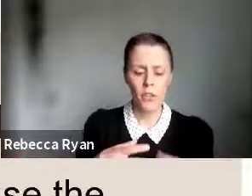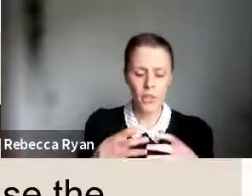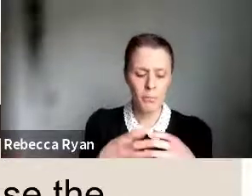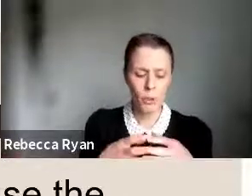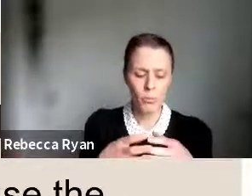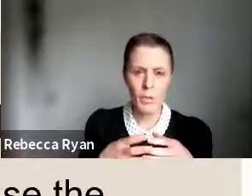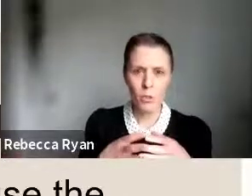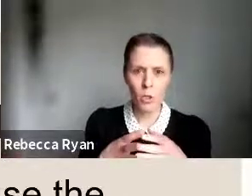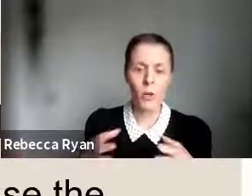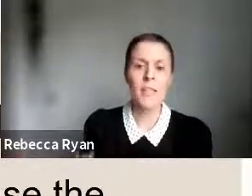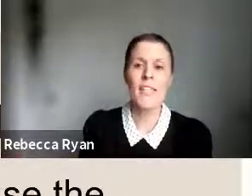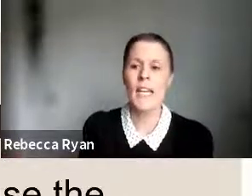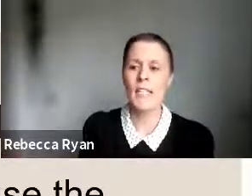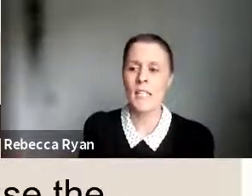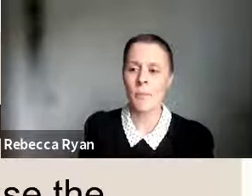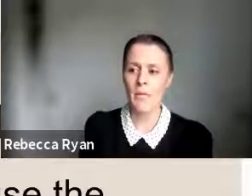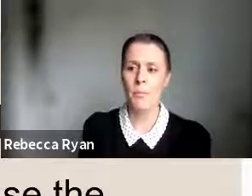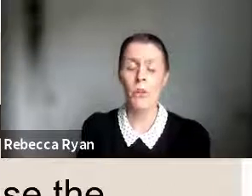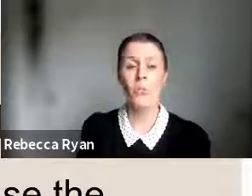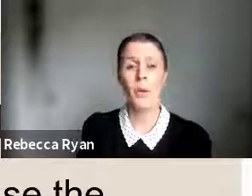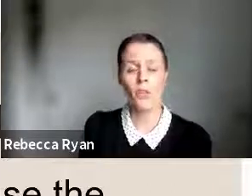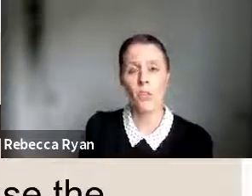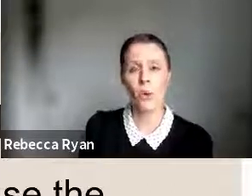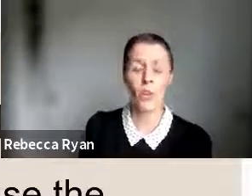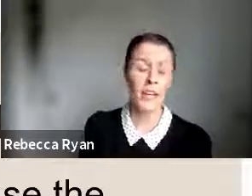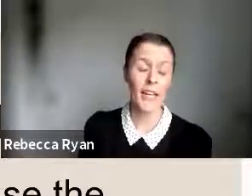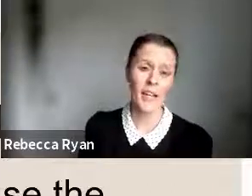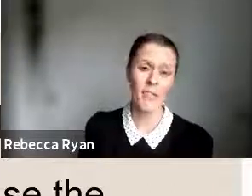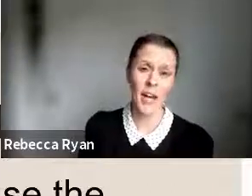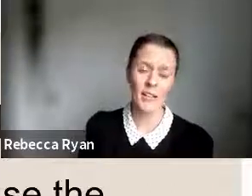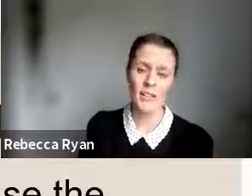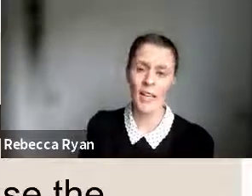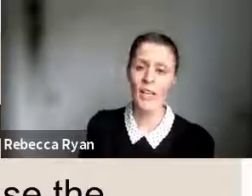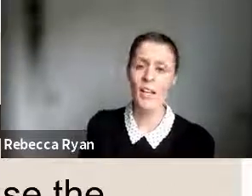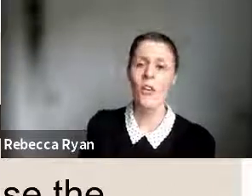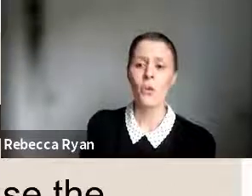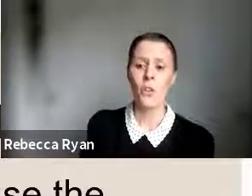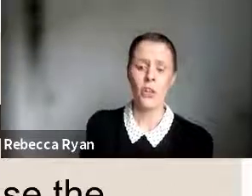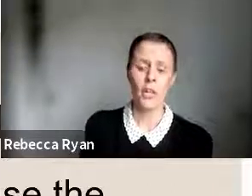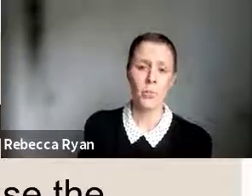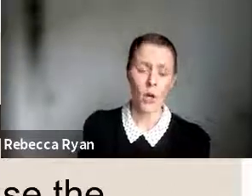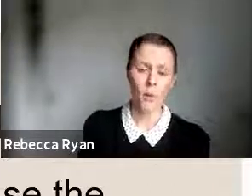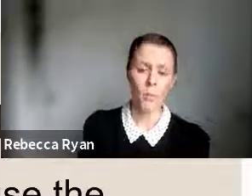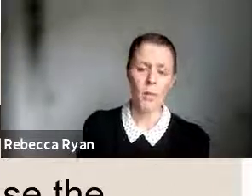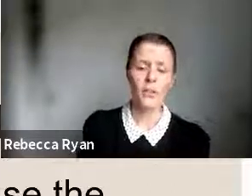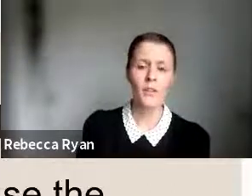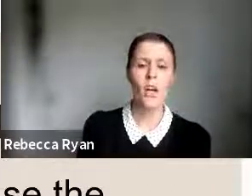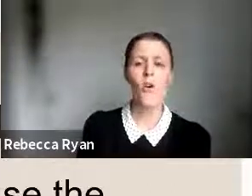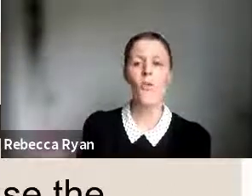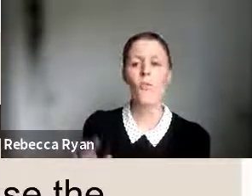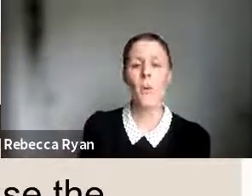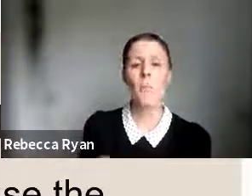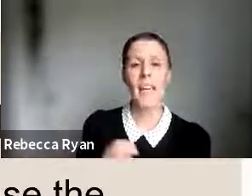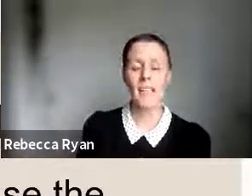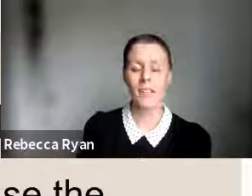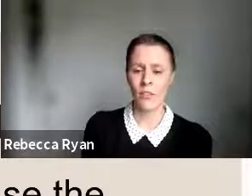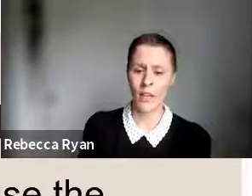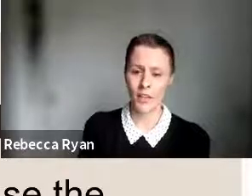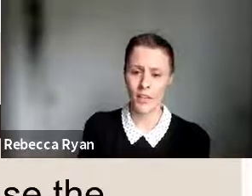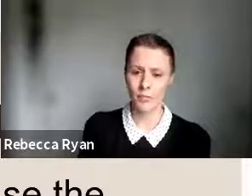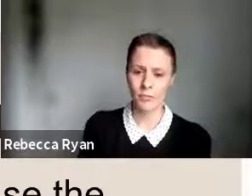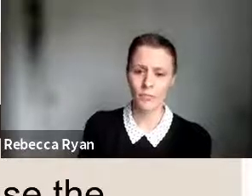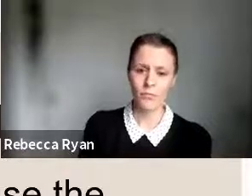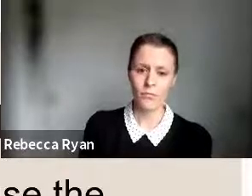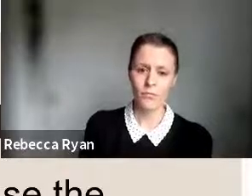as the immune people are protecting the people, especially those that can't get vaccinated, those that are immunocompromised, from getting